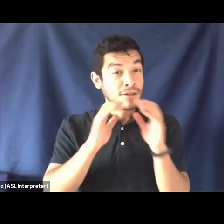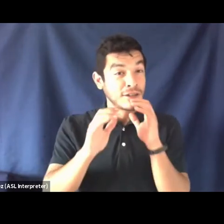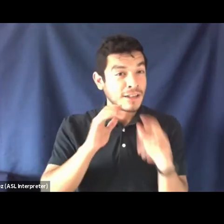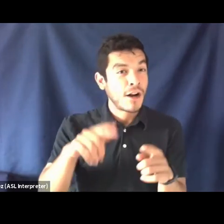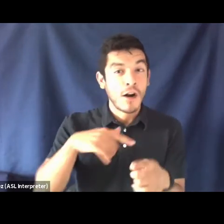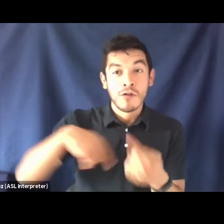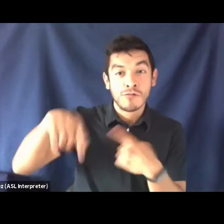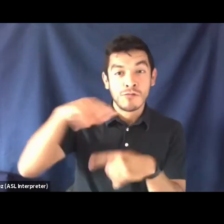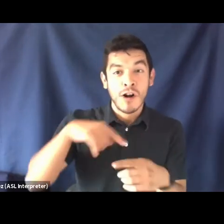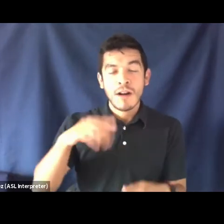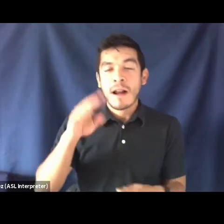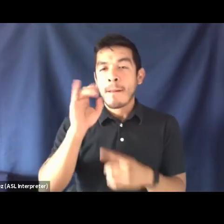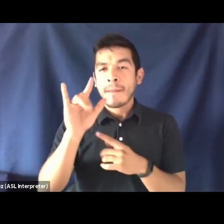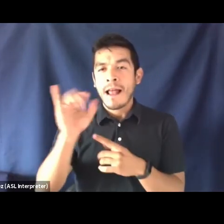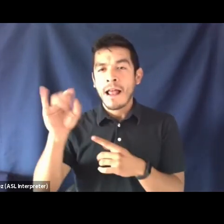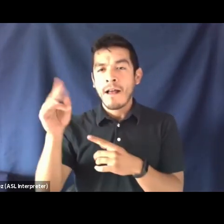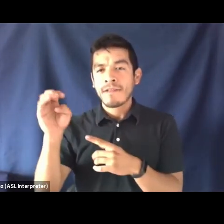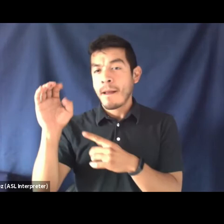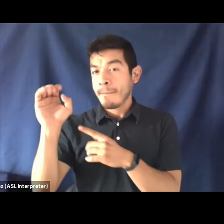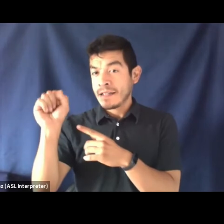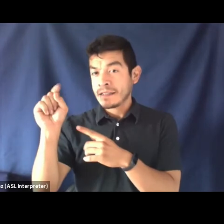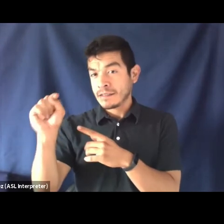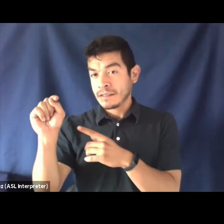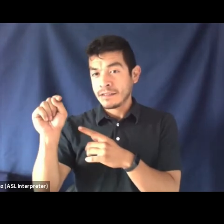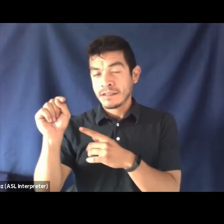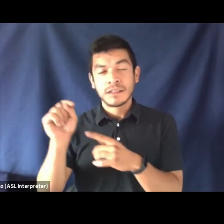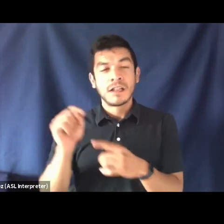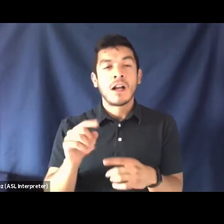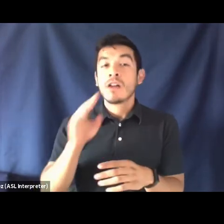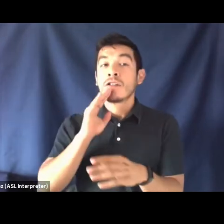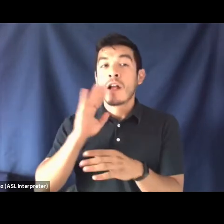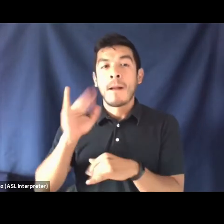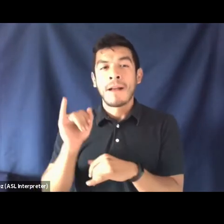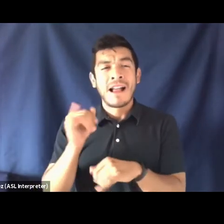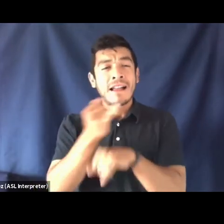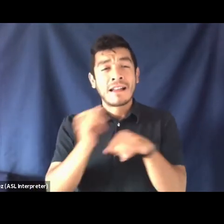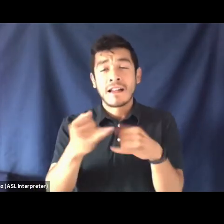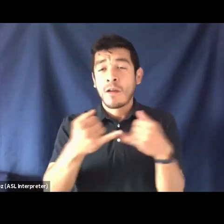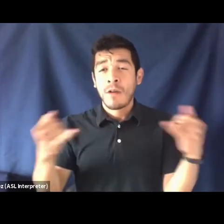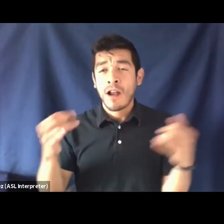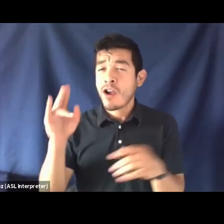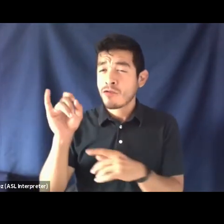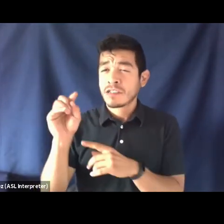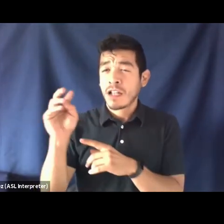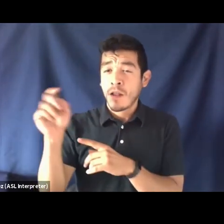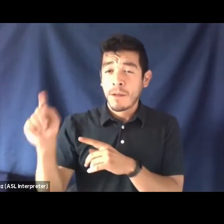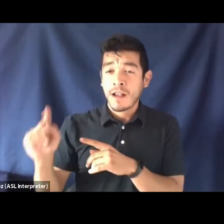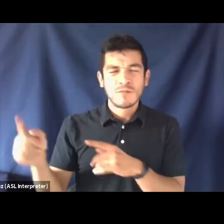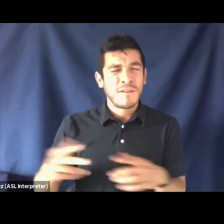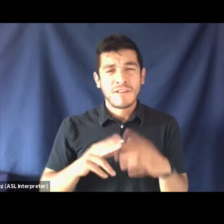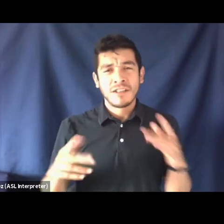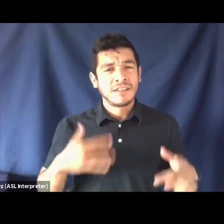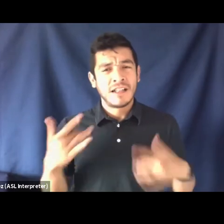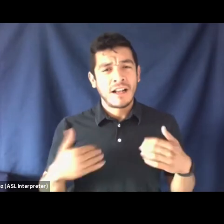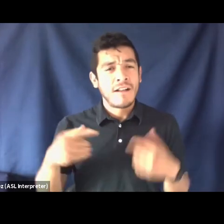around Belly of the Beast, moderated by IndieWire's Kristen Lopez. We're super excited to have you here. My